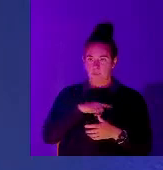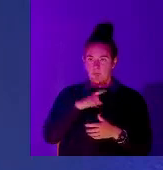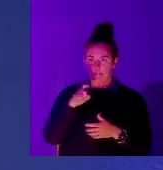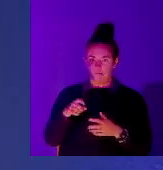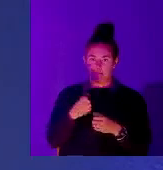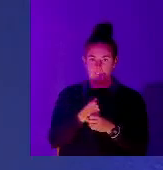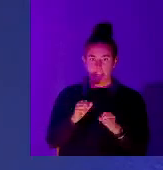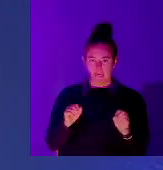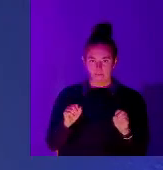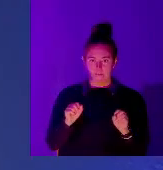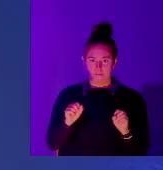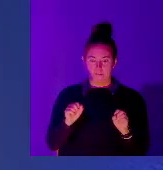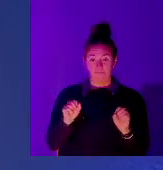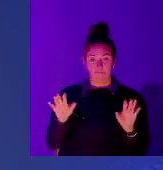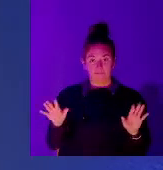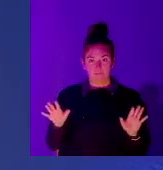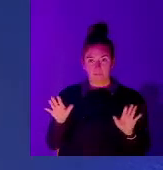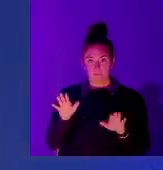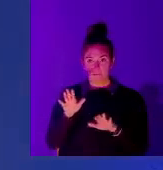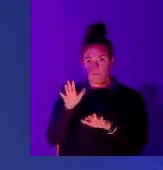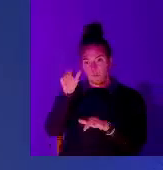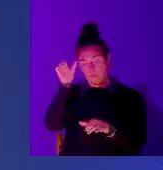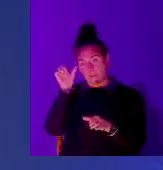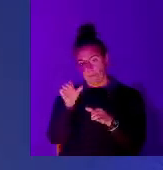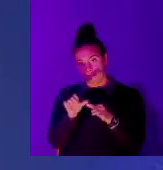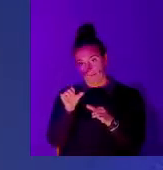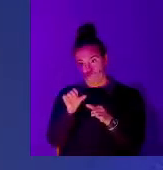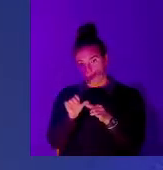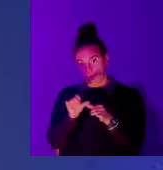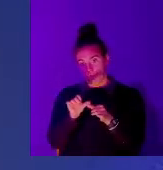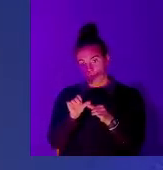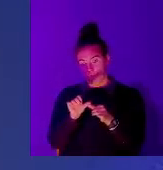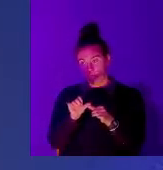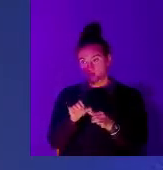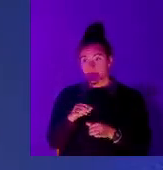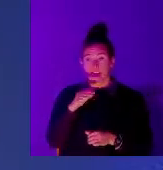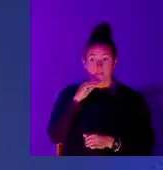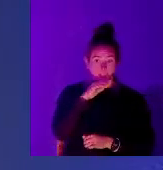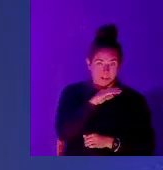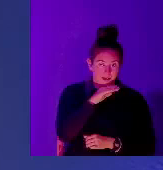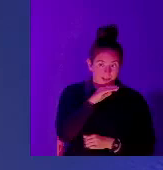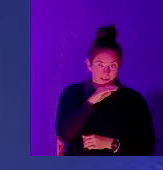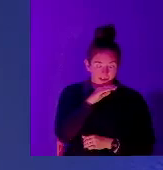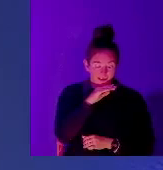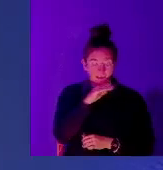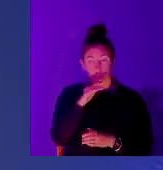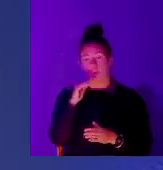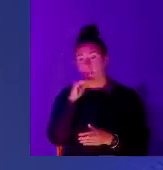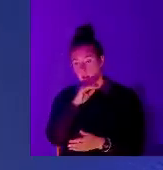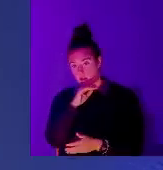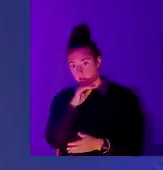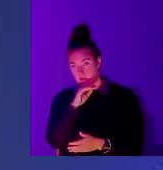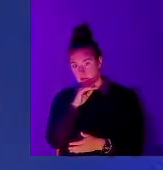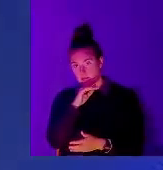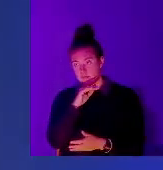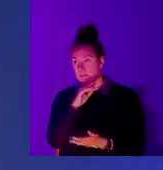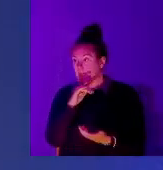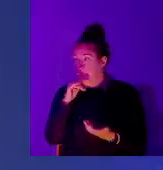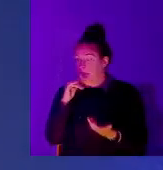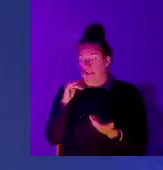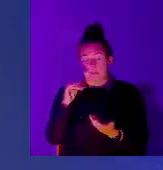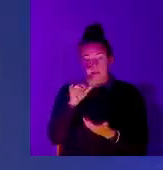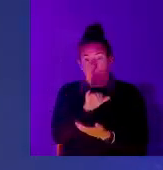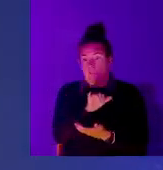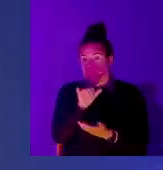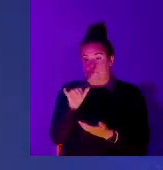Remember, a lie is a lie, even if everyone believes it. The truth